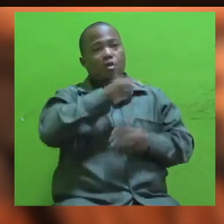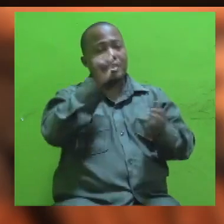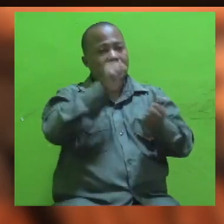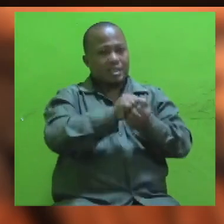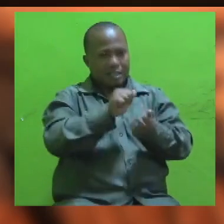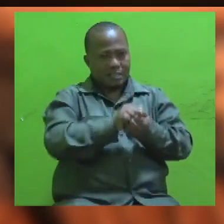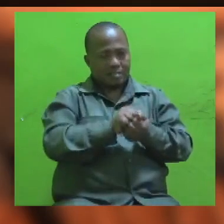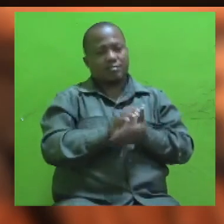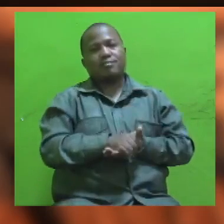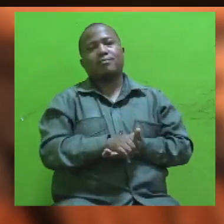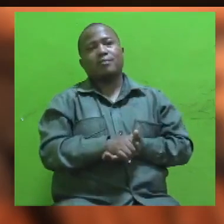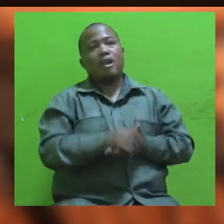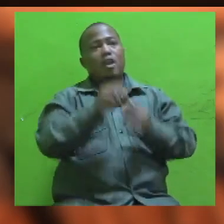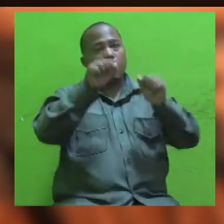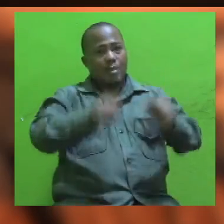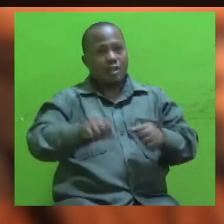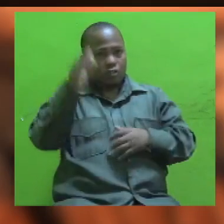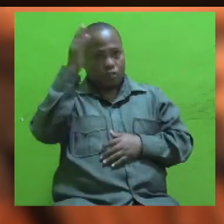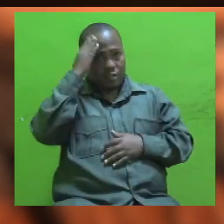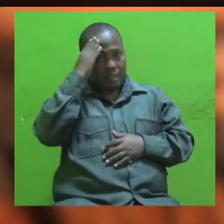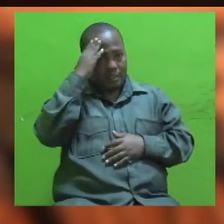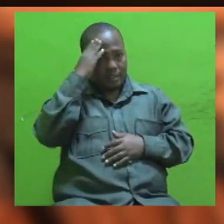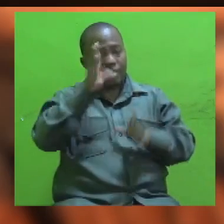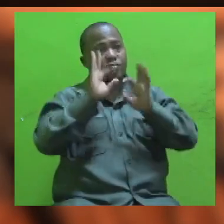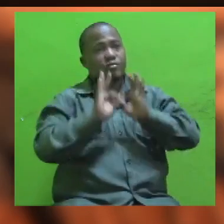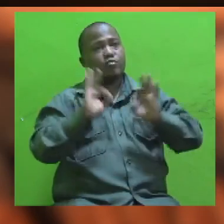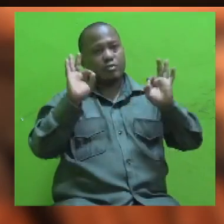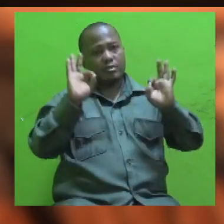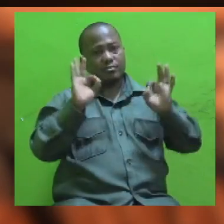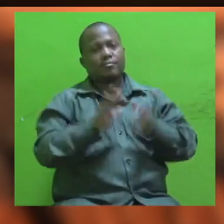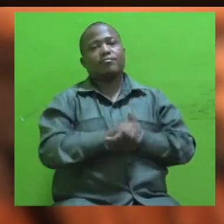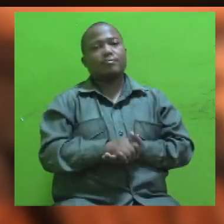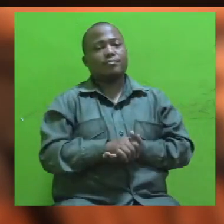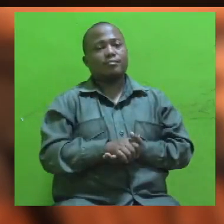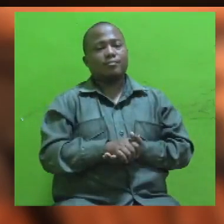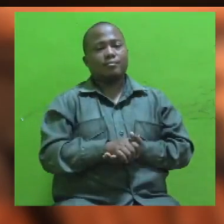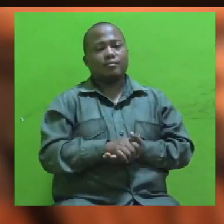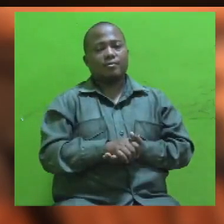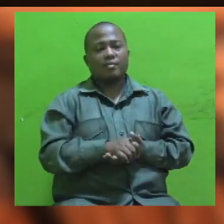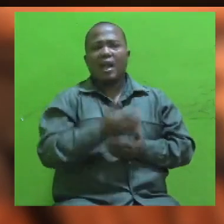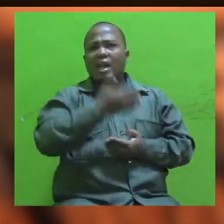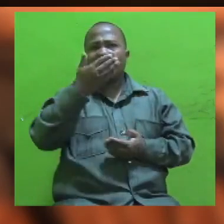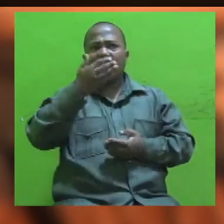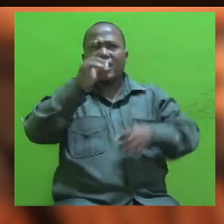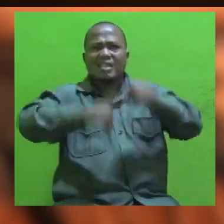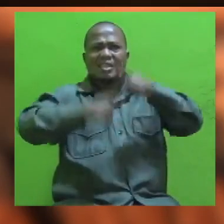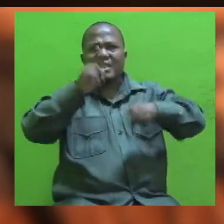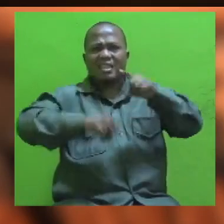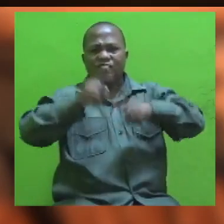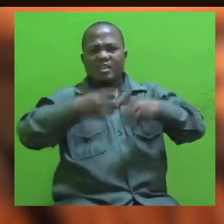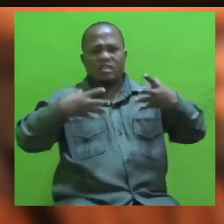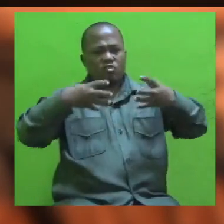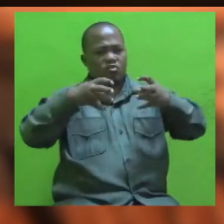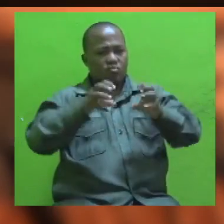student, you get my information, and you get very well what I'm doing for you. Another one, civics group involving